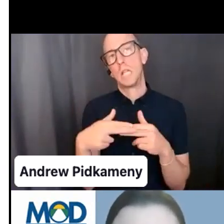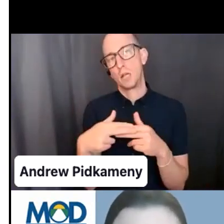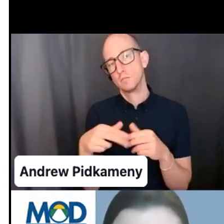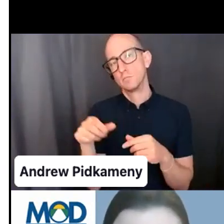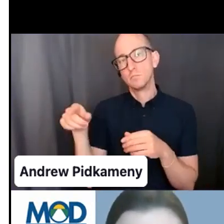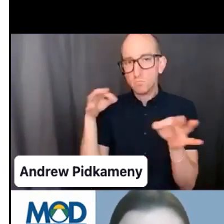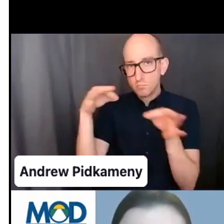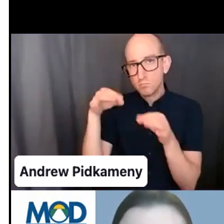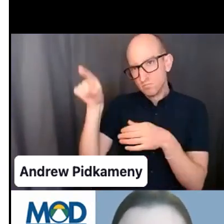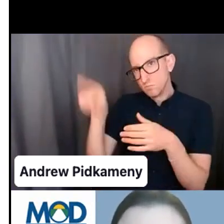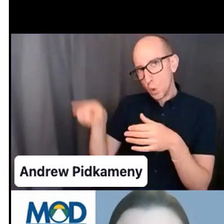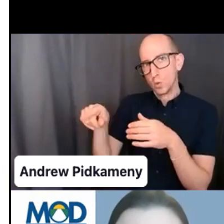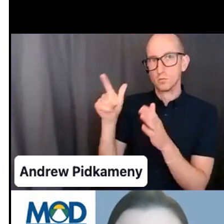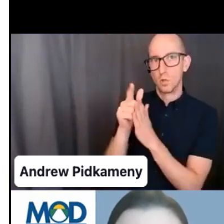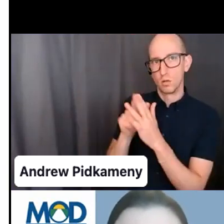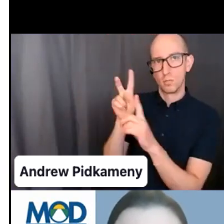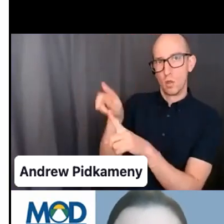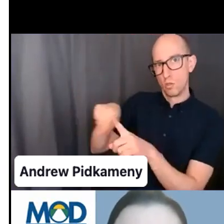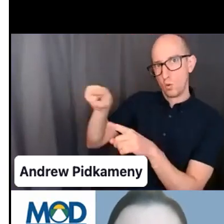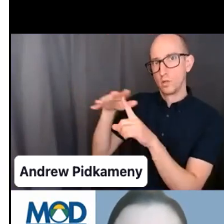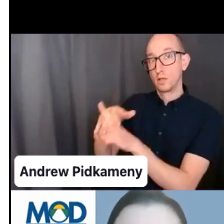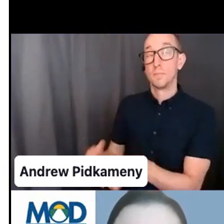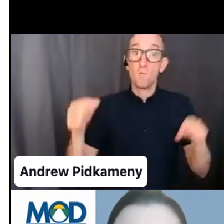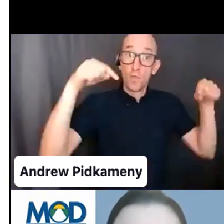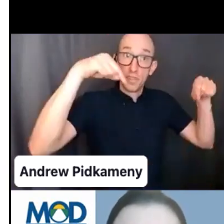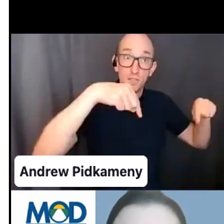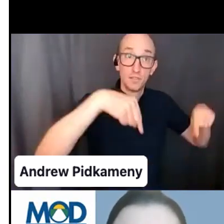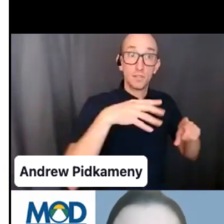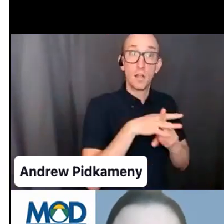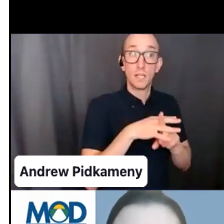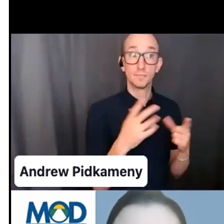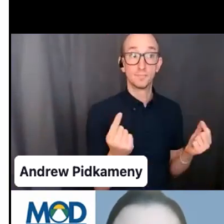contexts. So for this context,